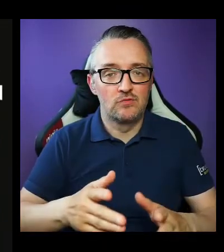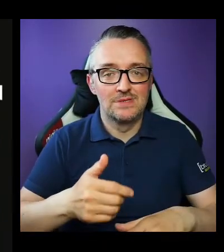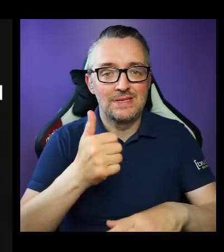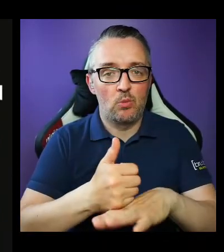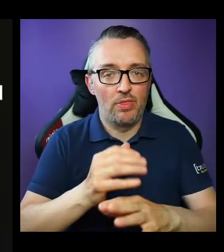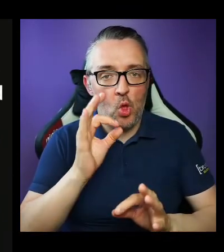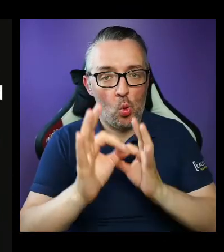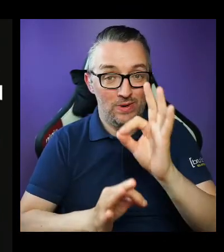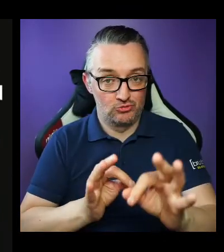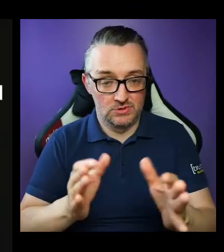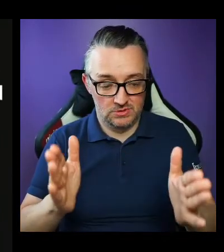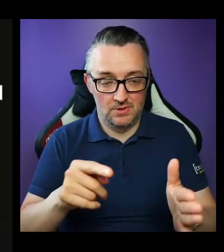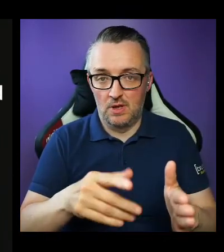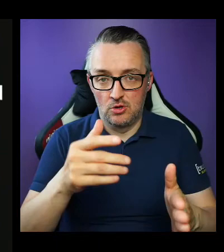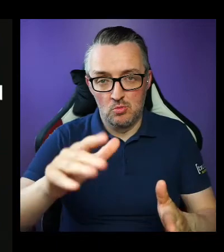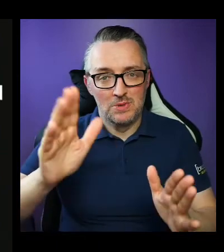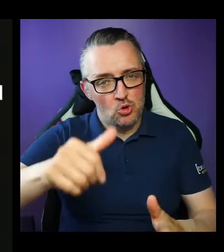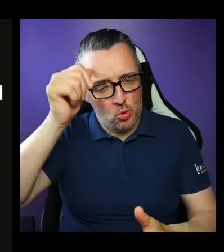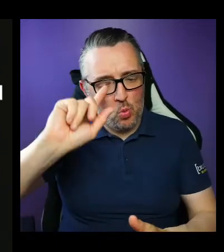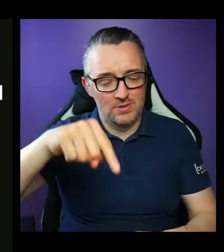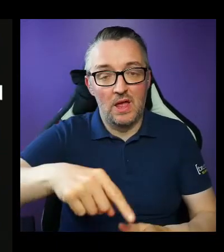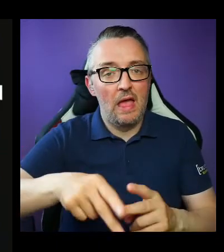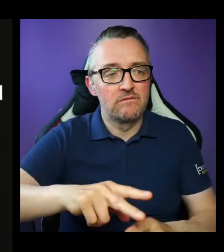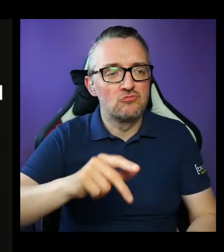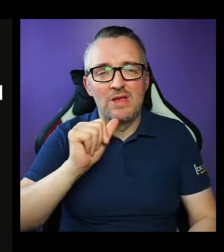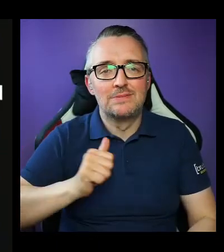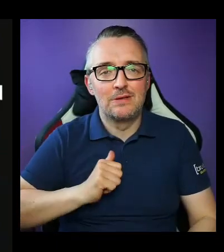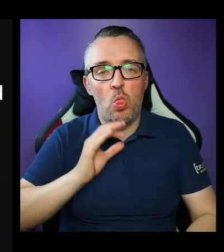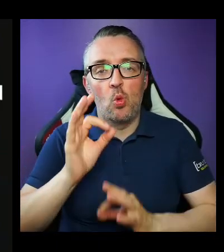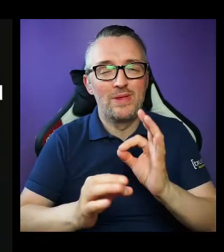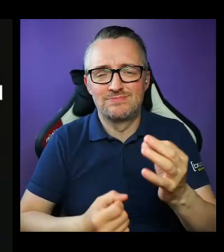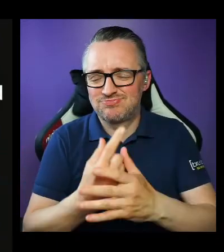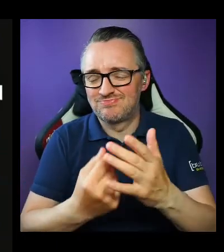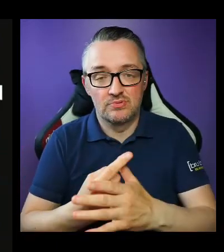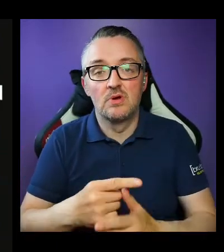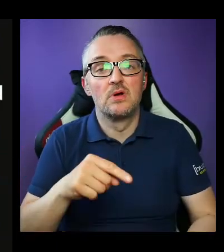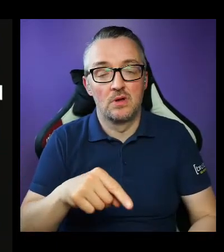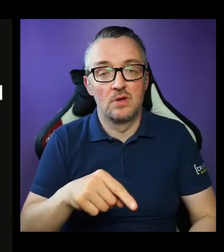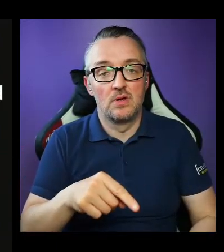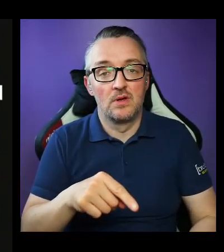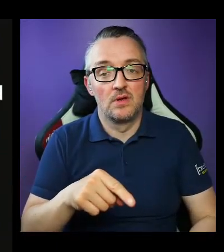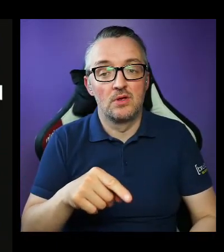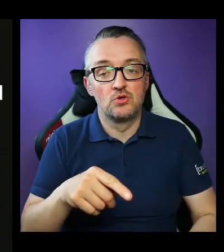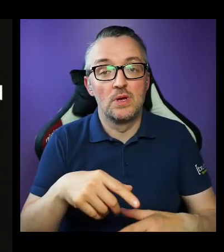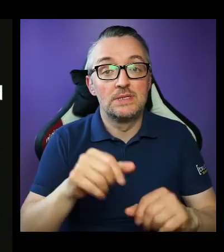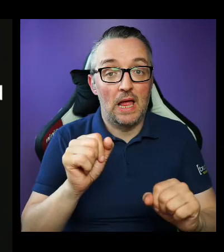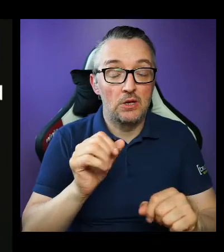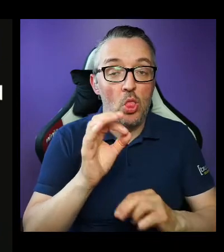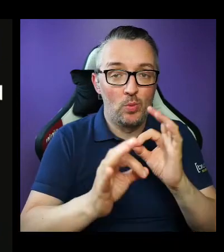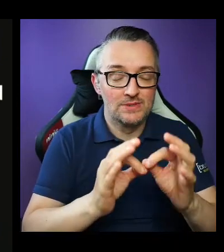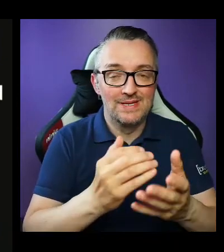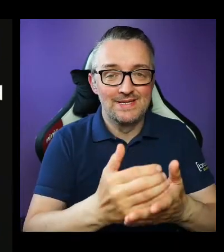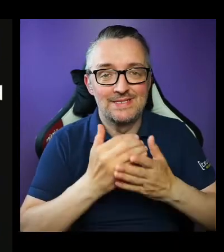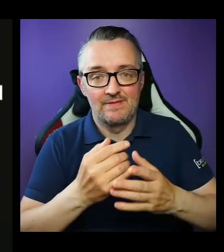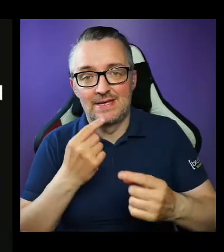your queries, and that's what I was trying to highlight also in my presentation. Like, start with your queries and save the data in a